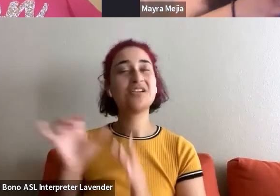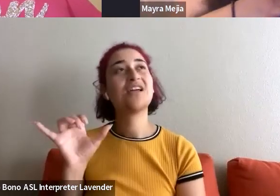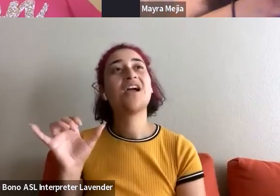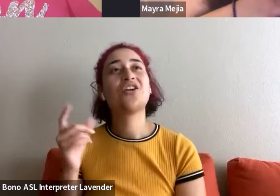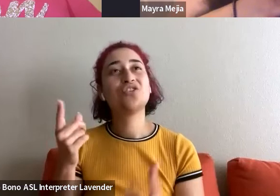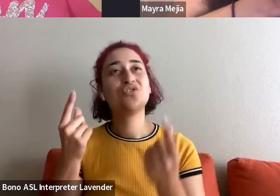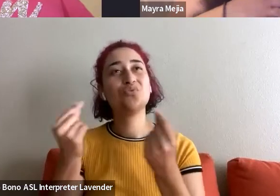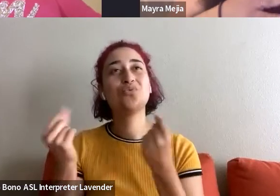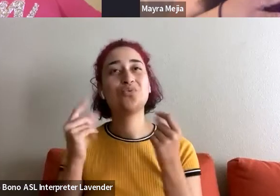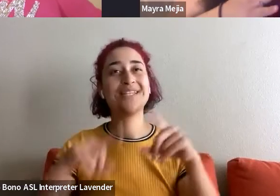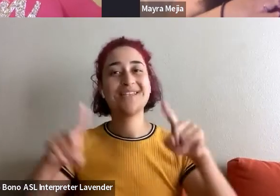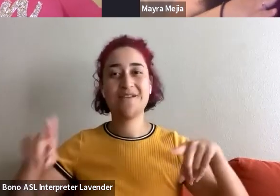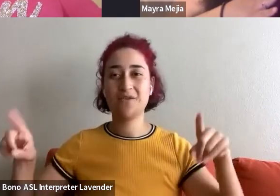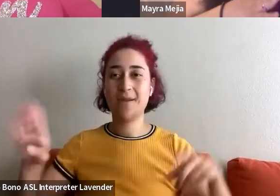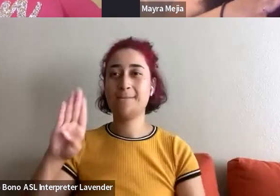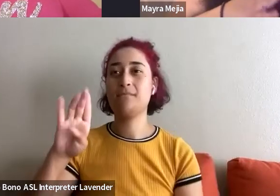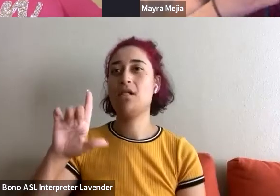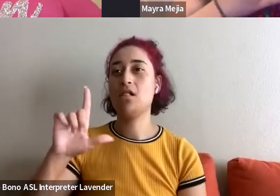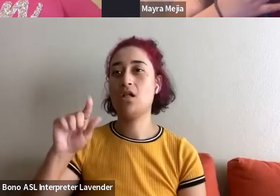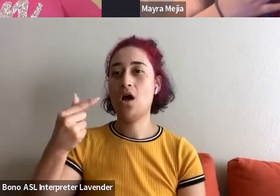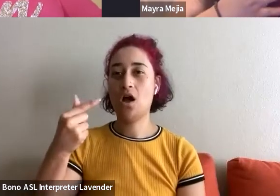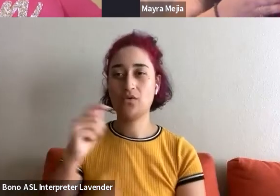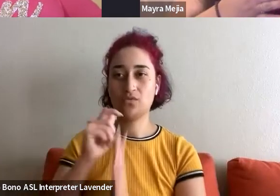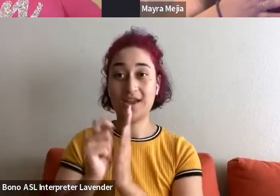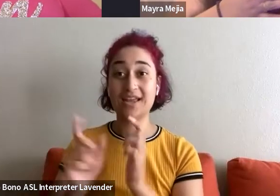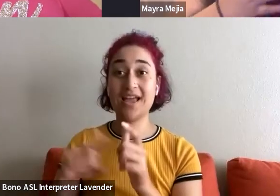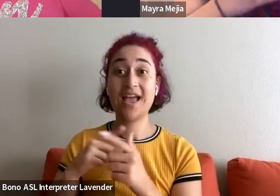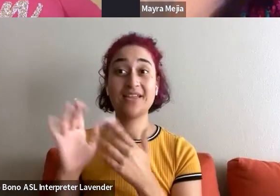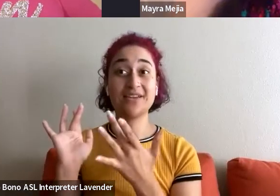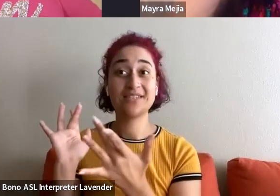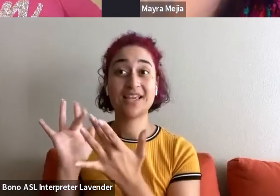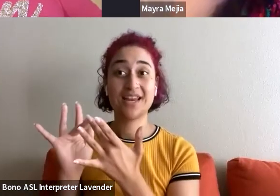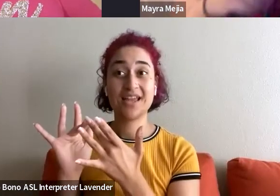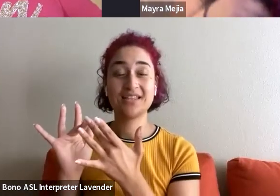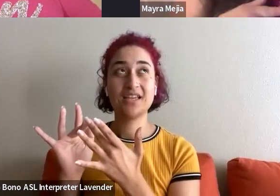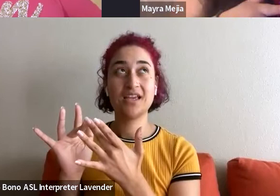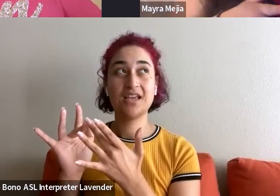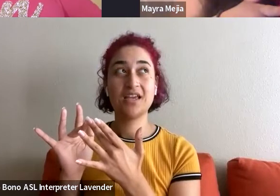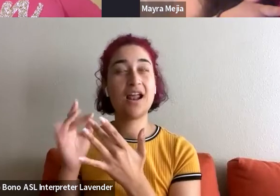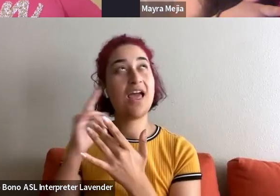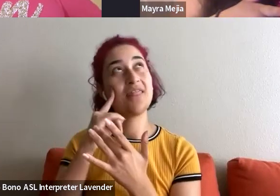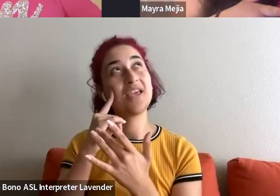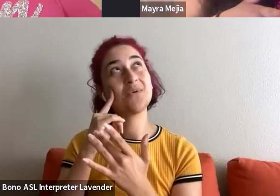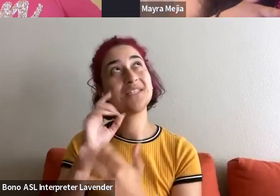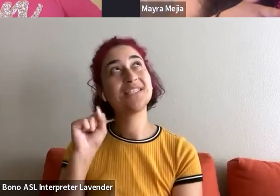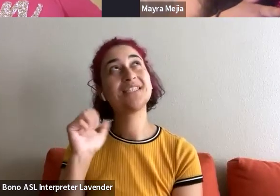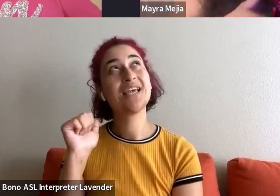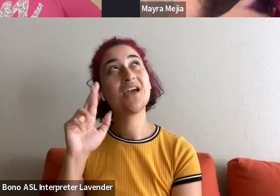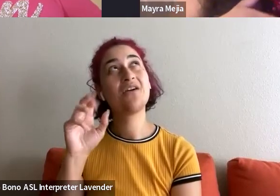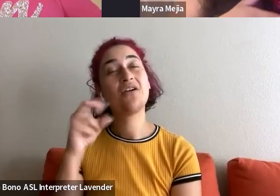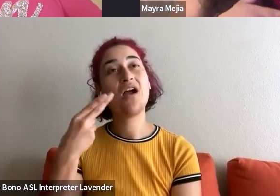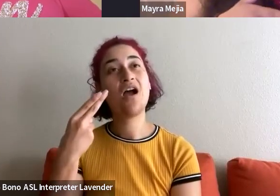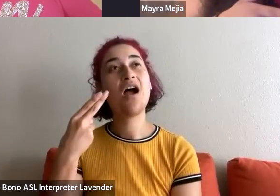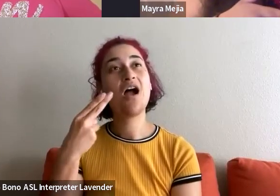different blogs. And then I got connected via, I think it was Sarah, to